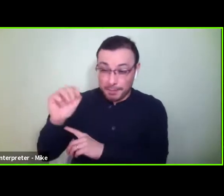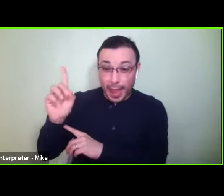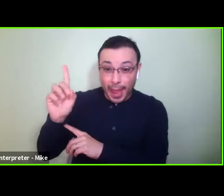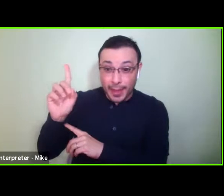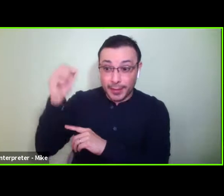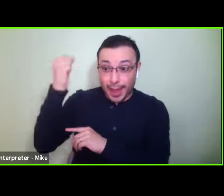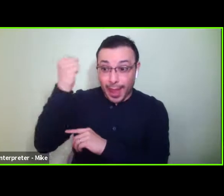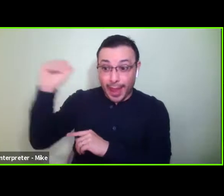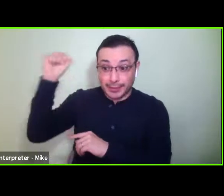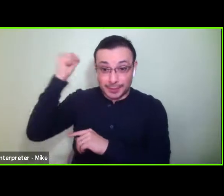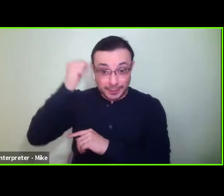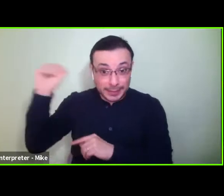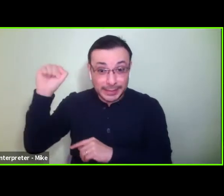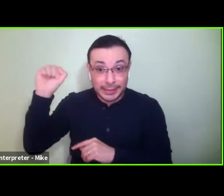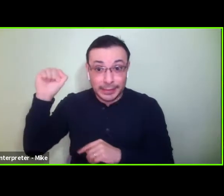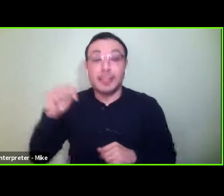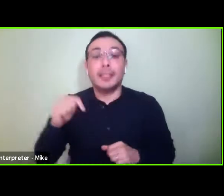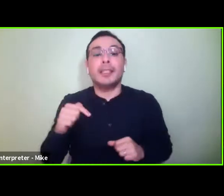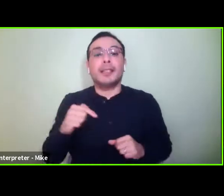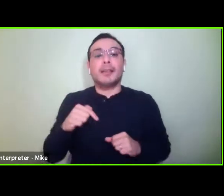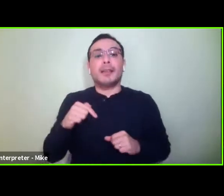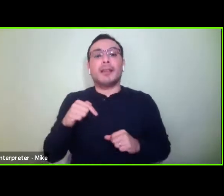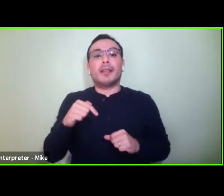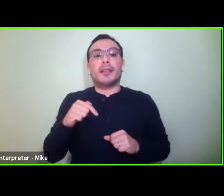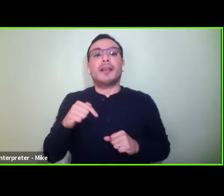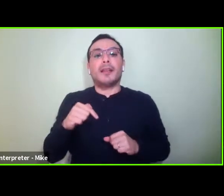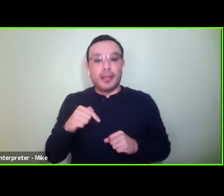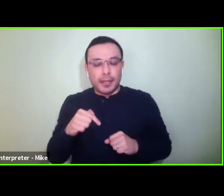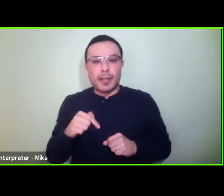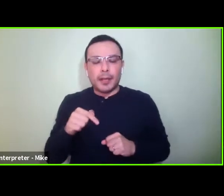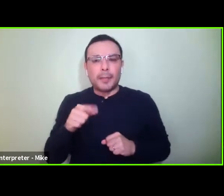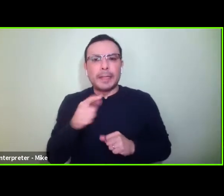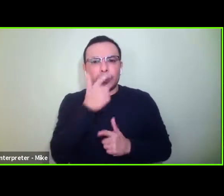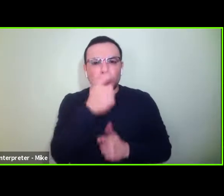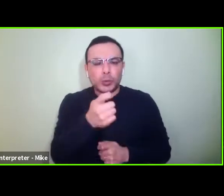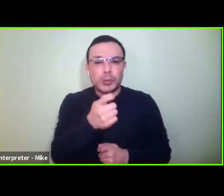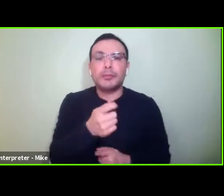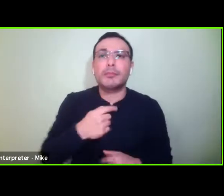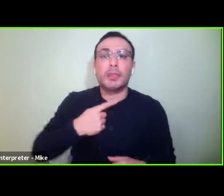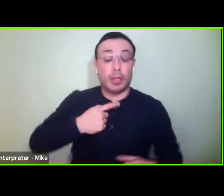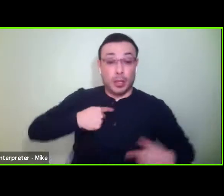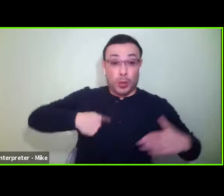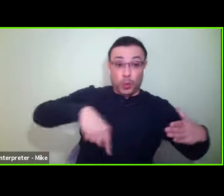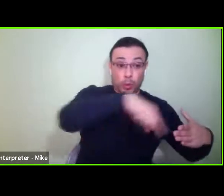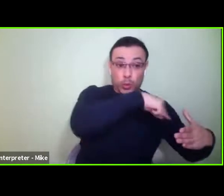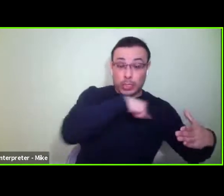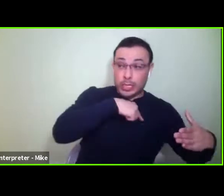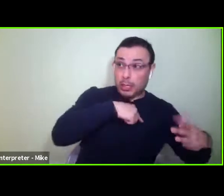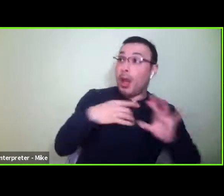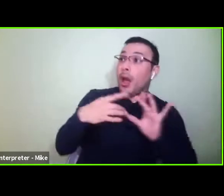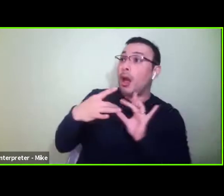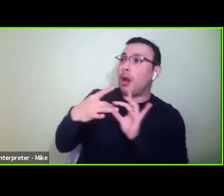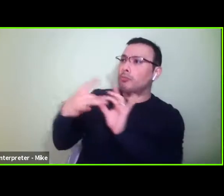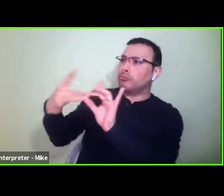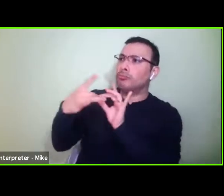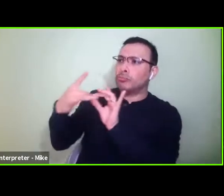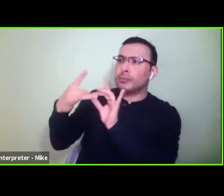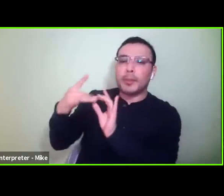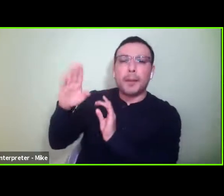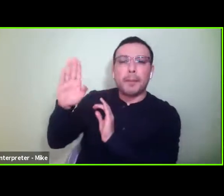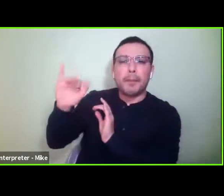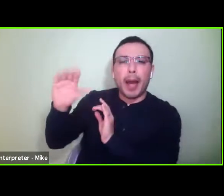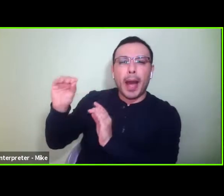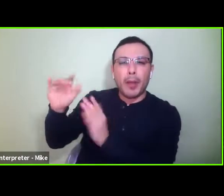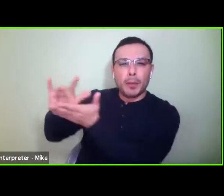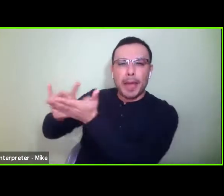us. We have a much more troubled relation with biomedicine than some of our physical or intellectually disabled kin.